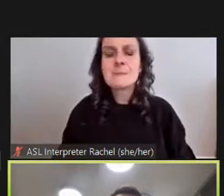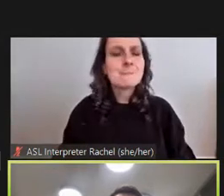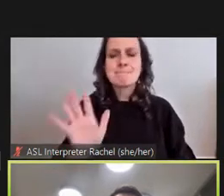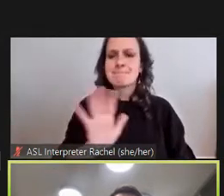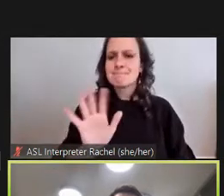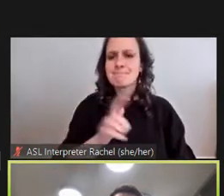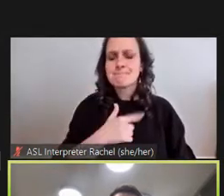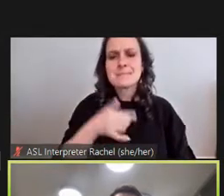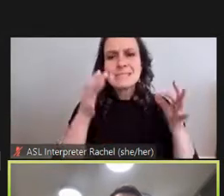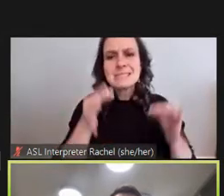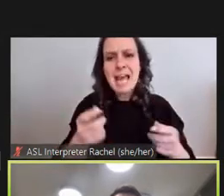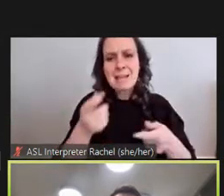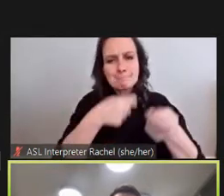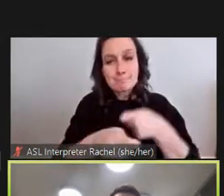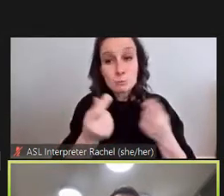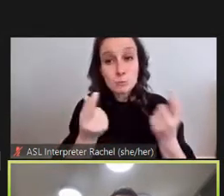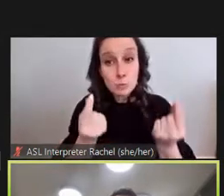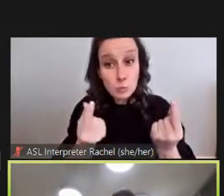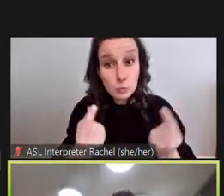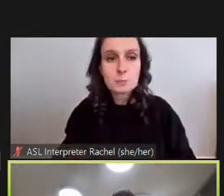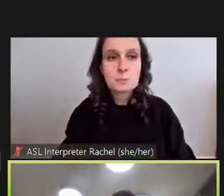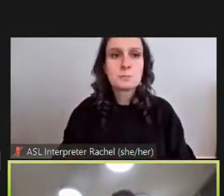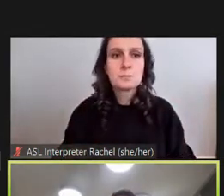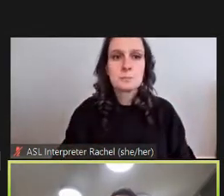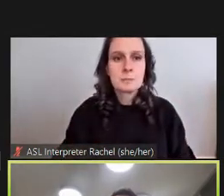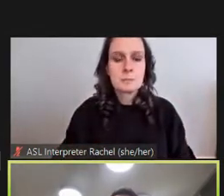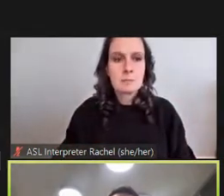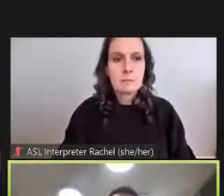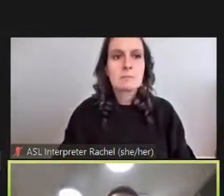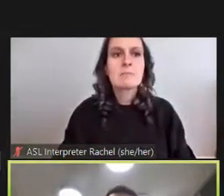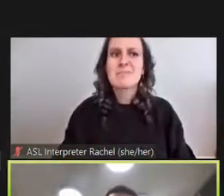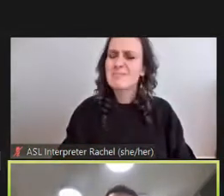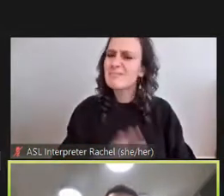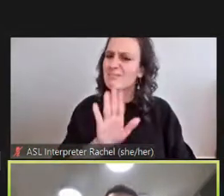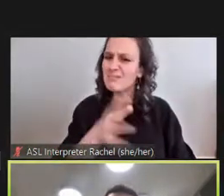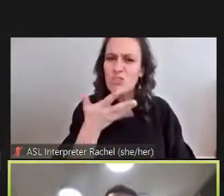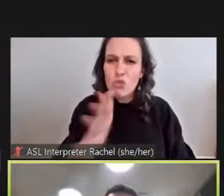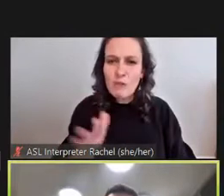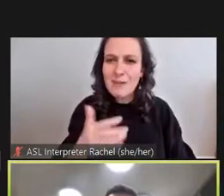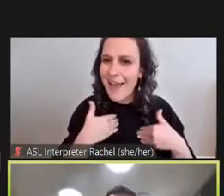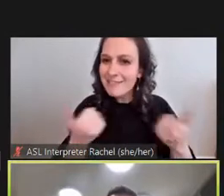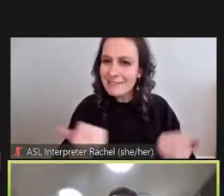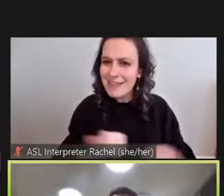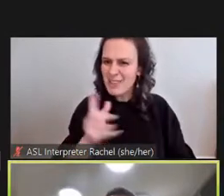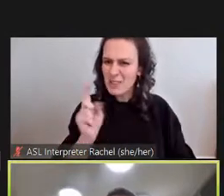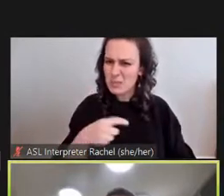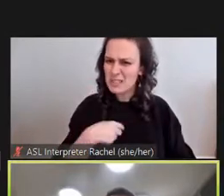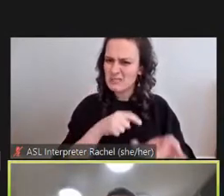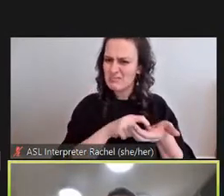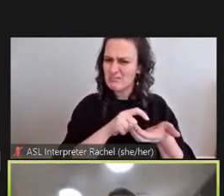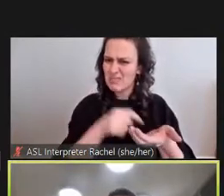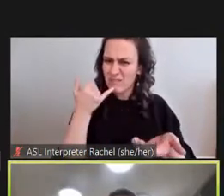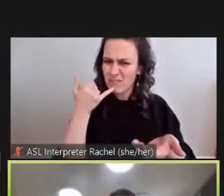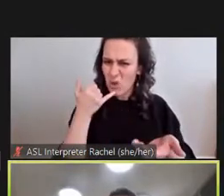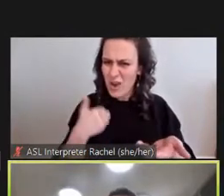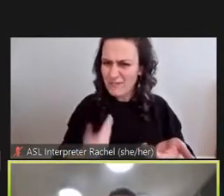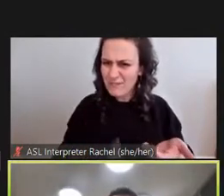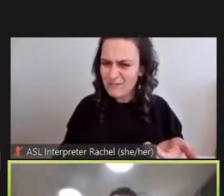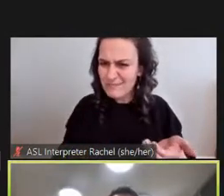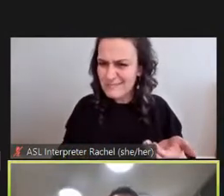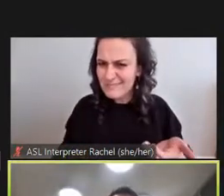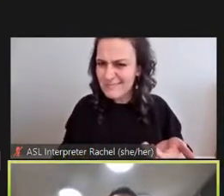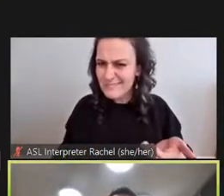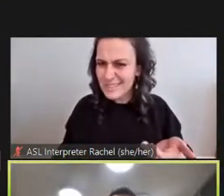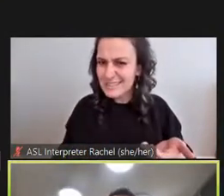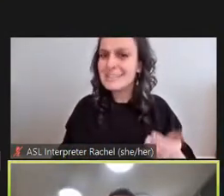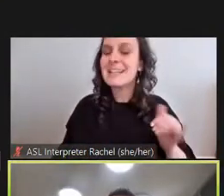solution was, we realized we have already everything we need in our pocket.